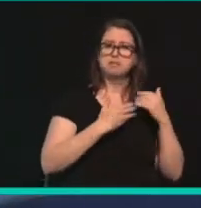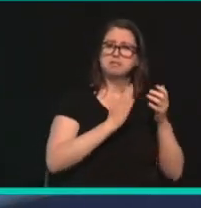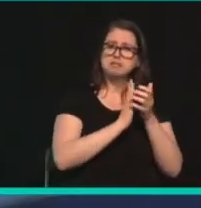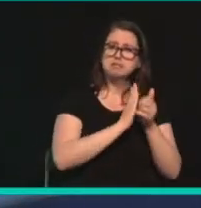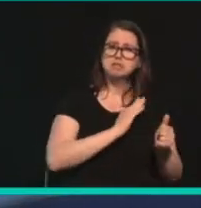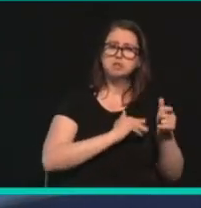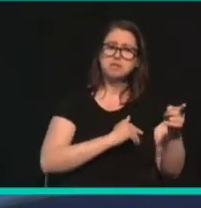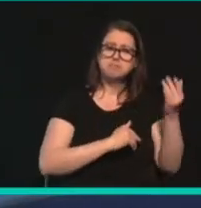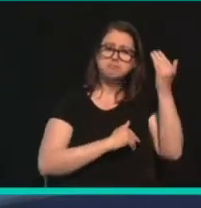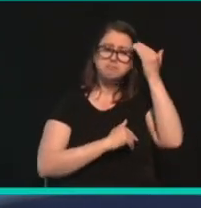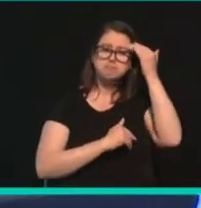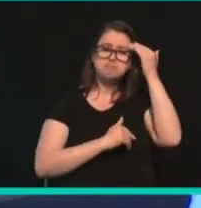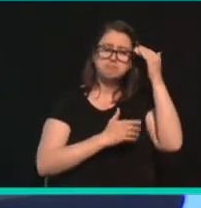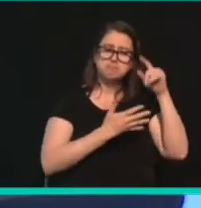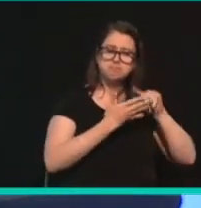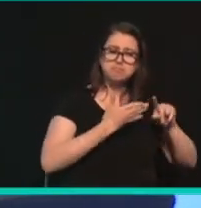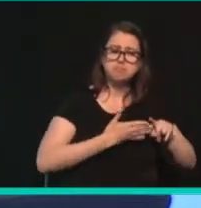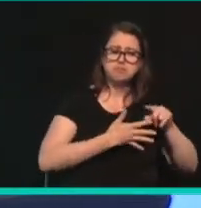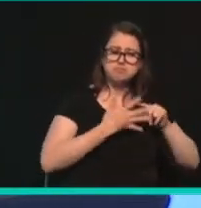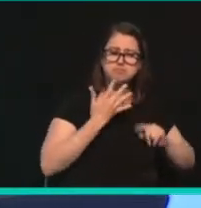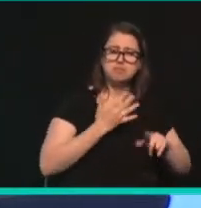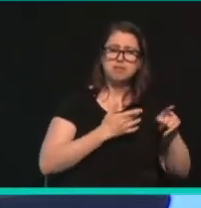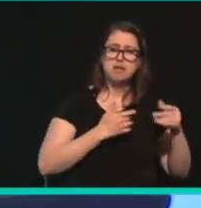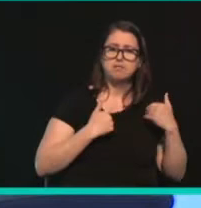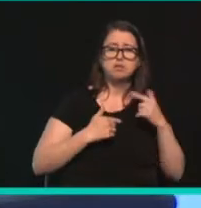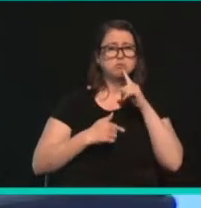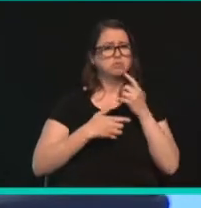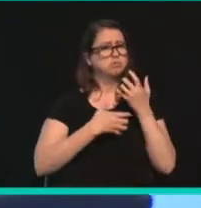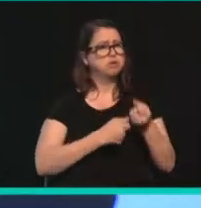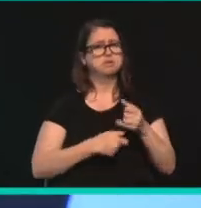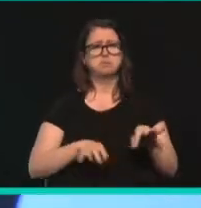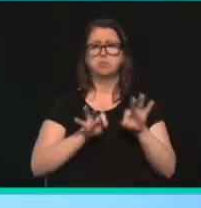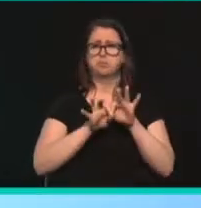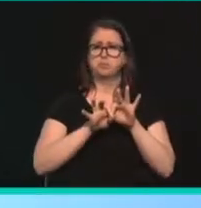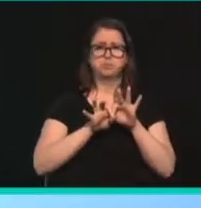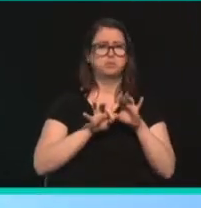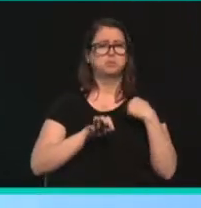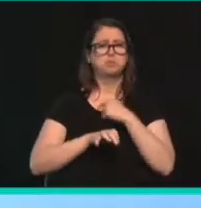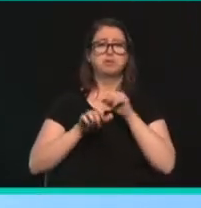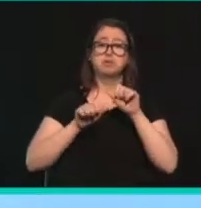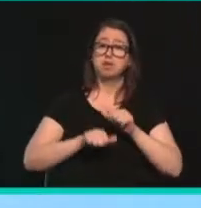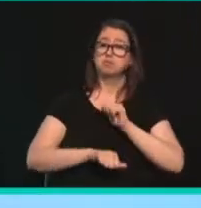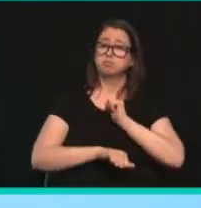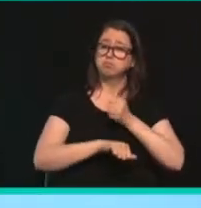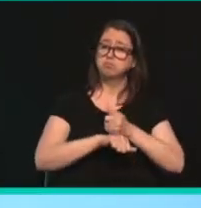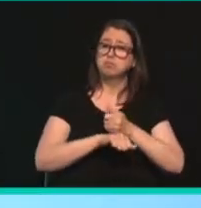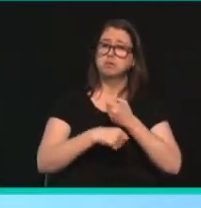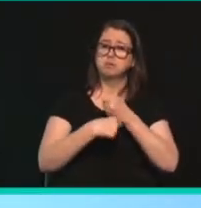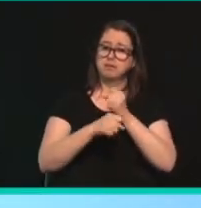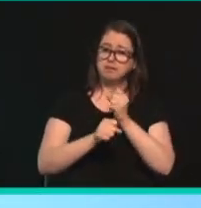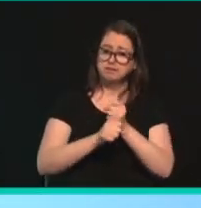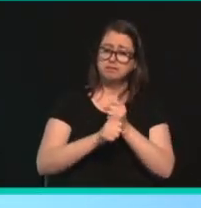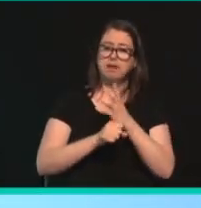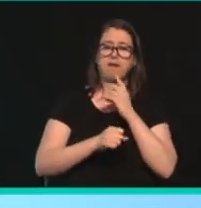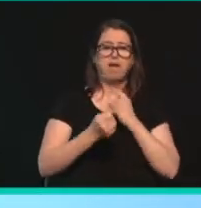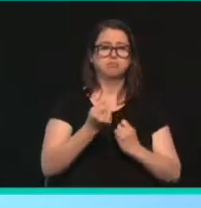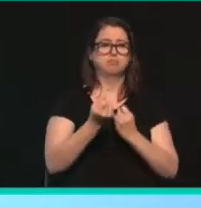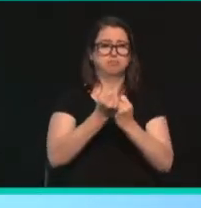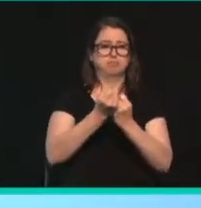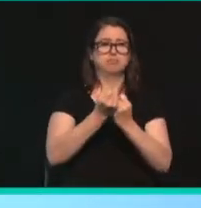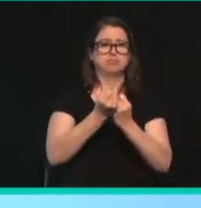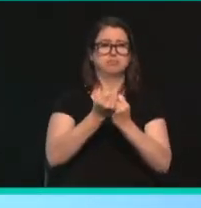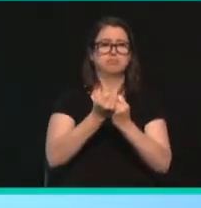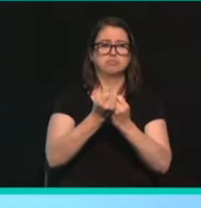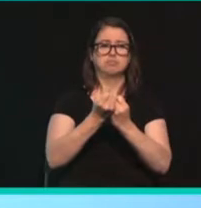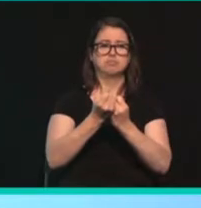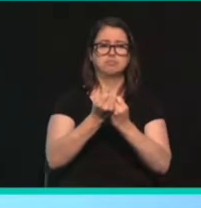the expertise as well. And that's why trust is so important for us to create and to uphold. Because when we